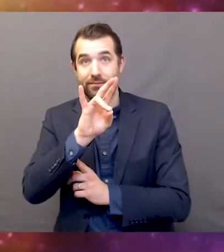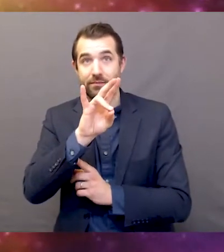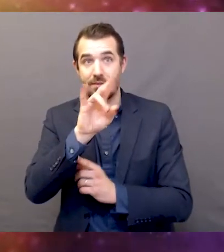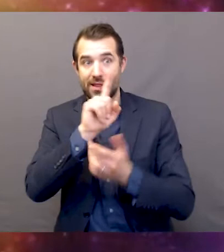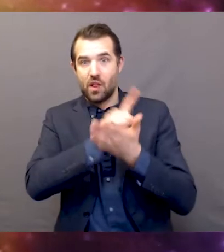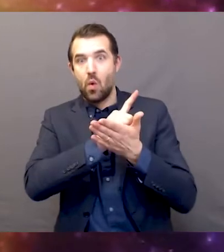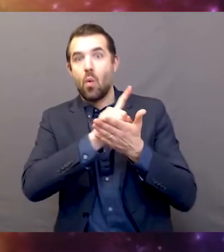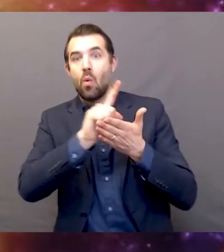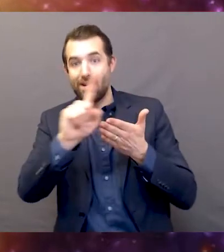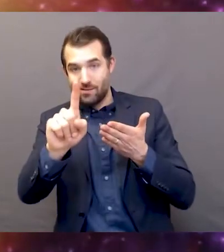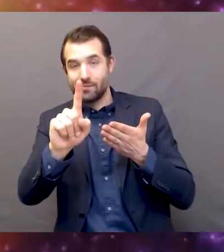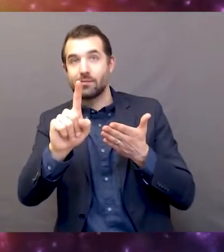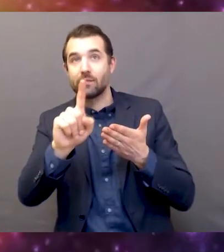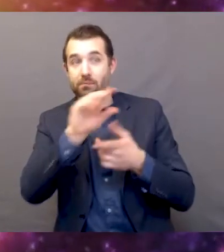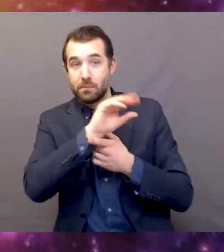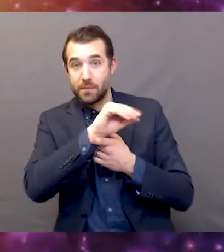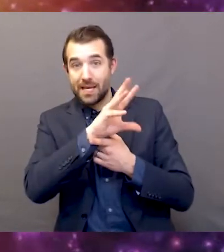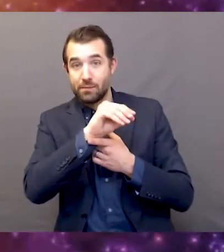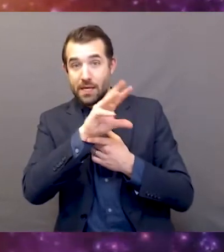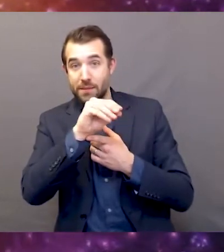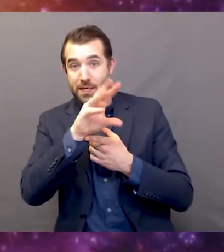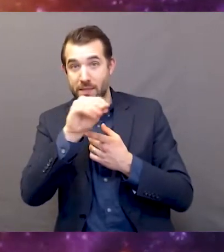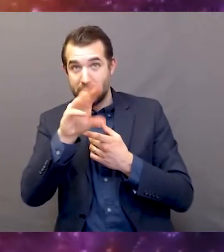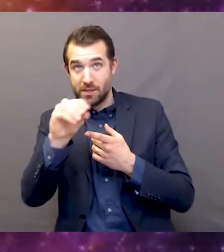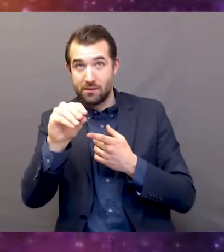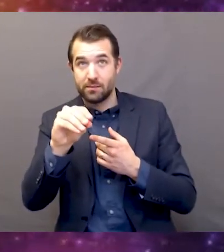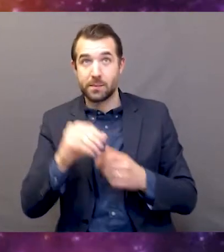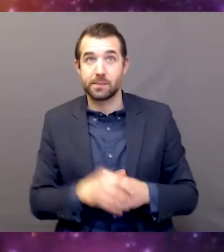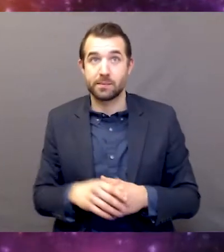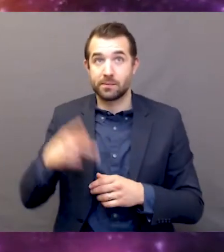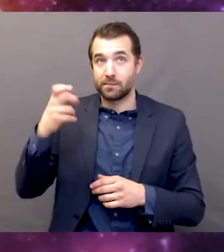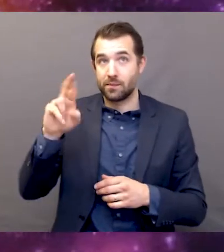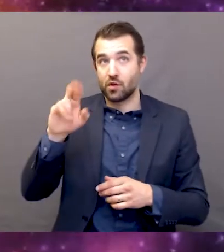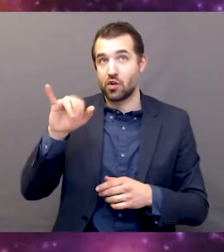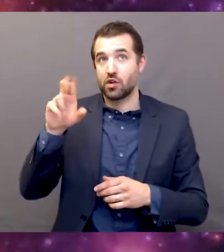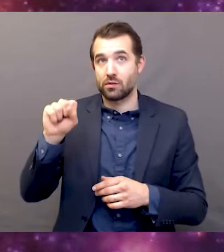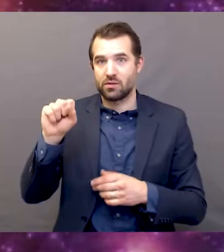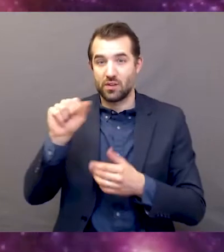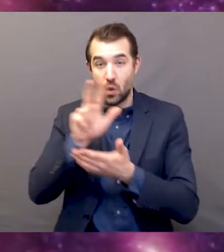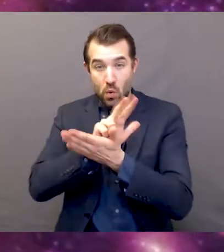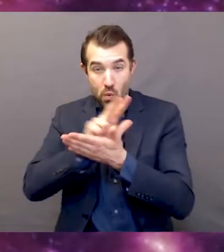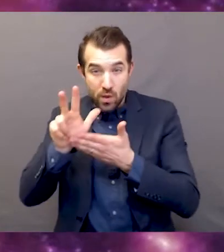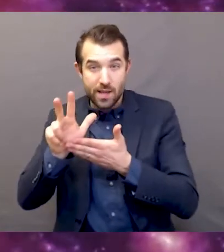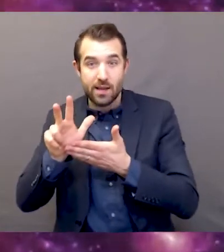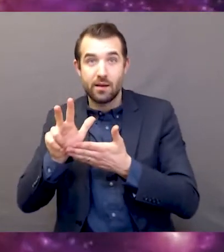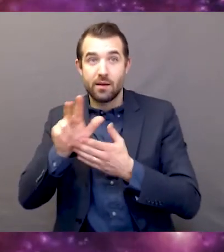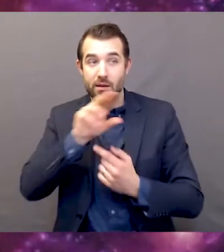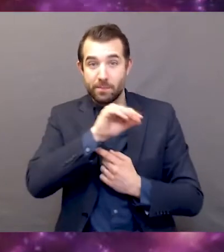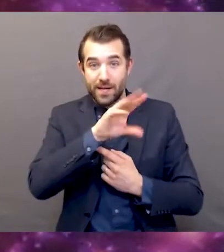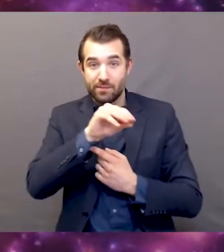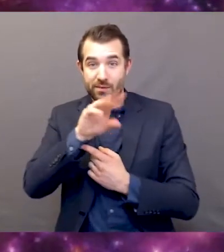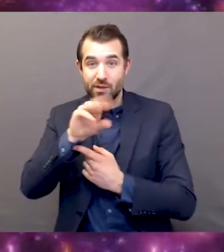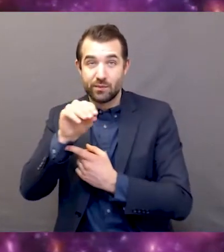cluster, this was a 1.4 million second observation, essentially 3 weeks long. And the idea was to measure the